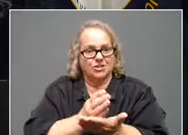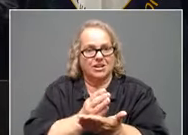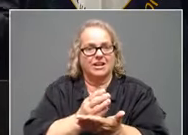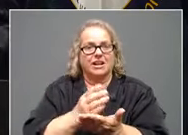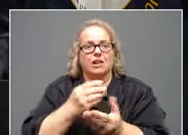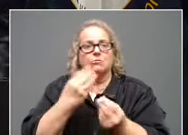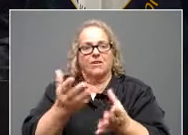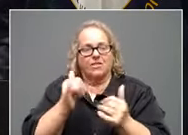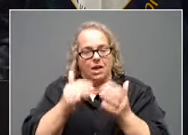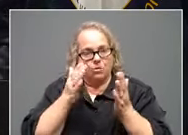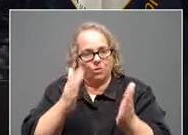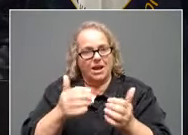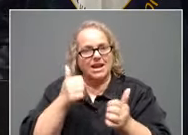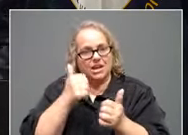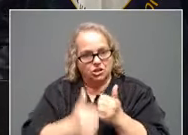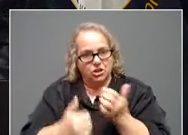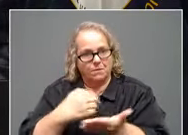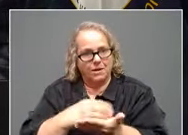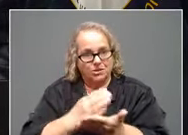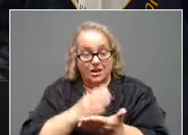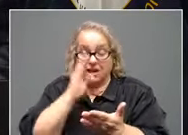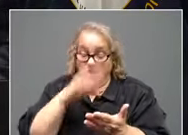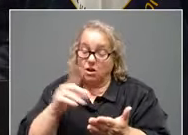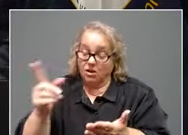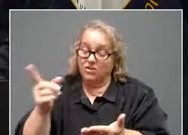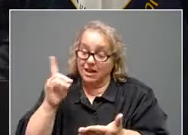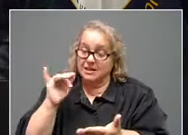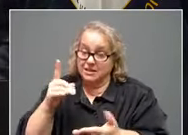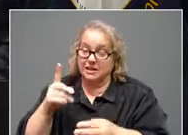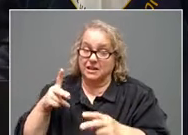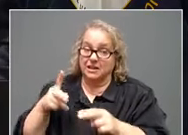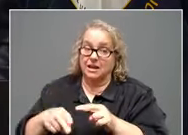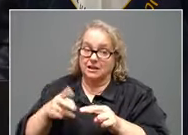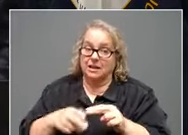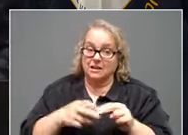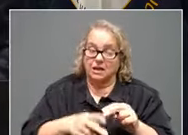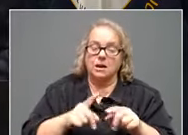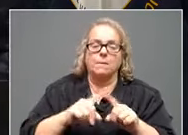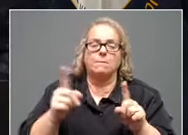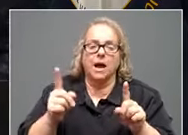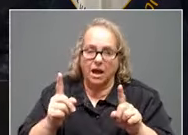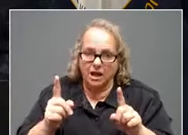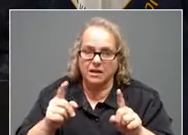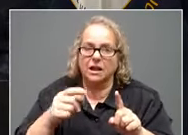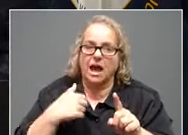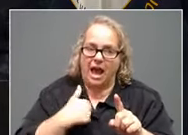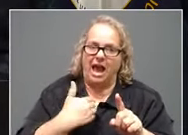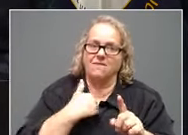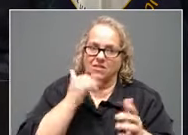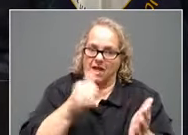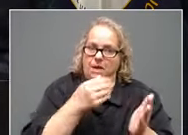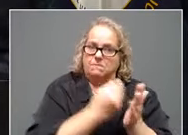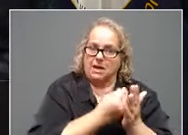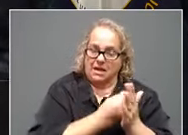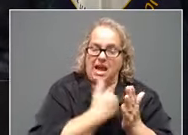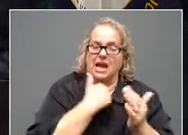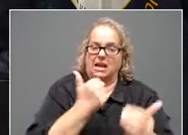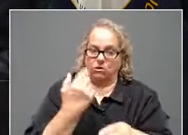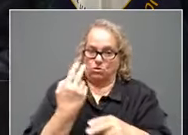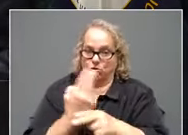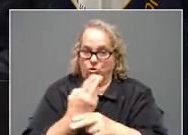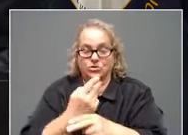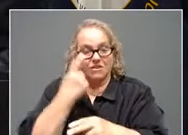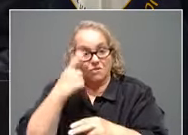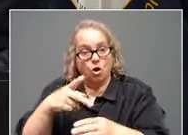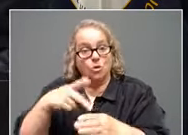time they've shrank in size. What they are for is for projects that typically